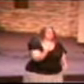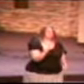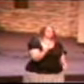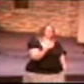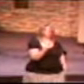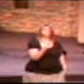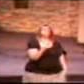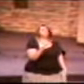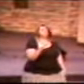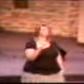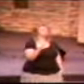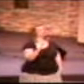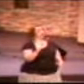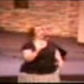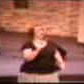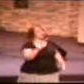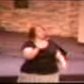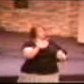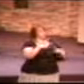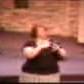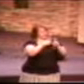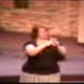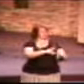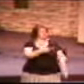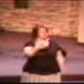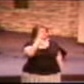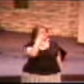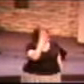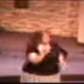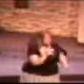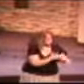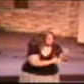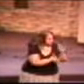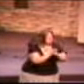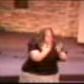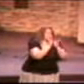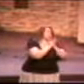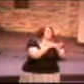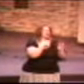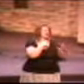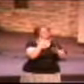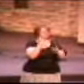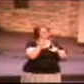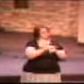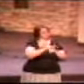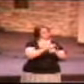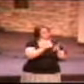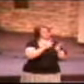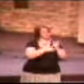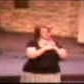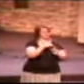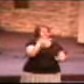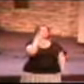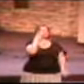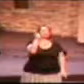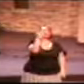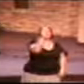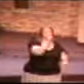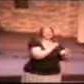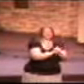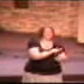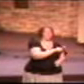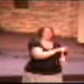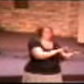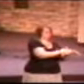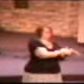When the disciples see Jesus praying, they are convinced that Jesus is seeing something that they